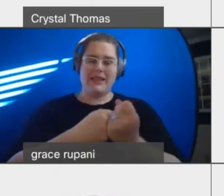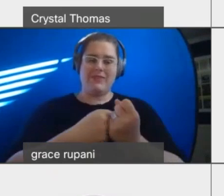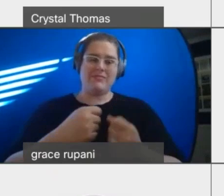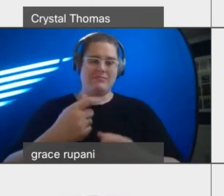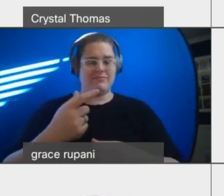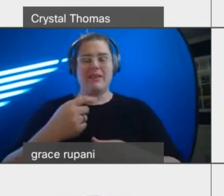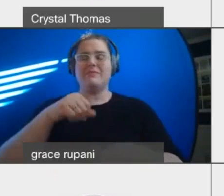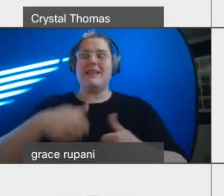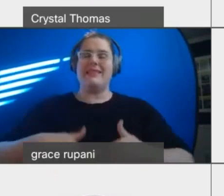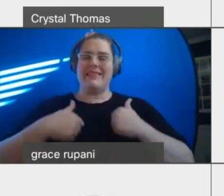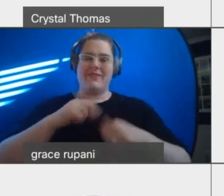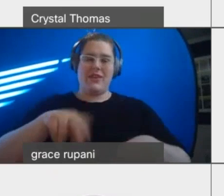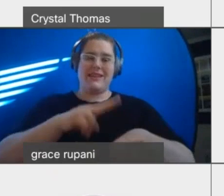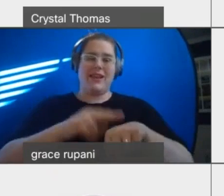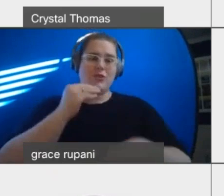natural homes.